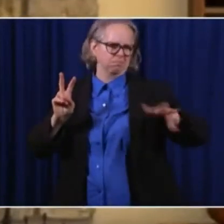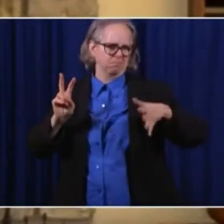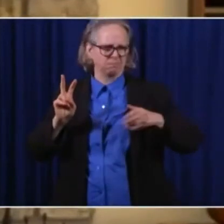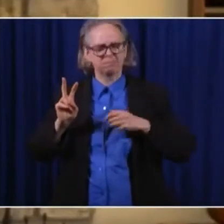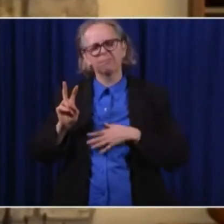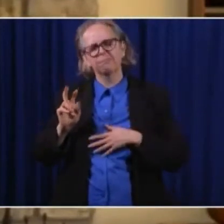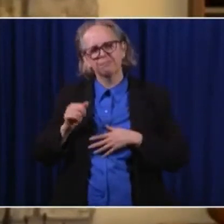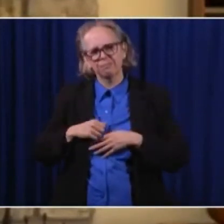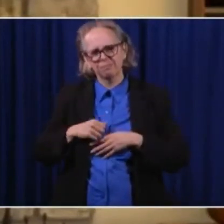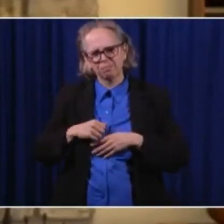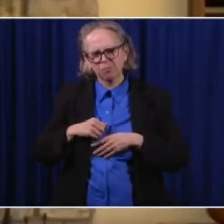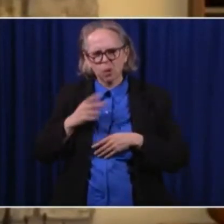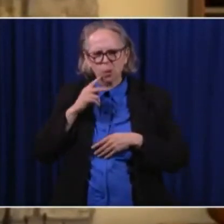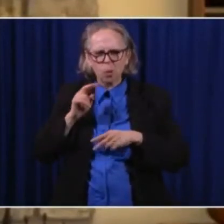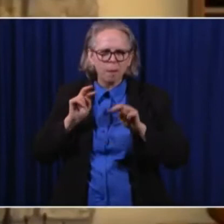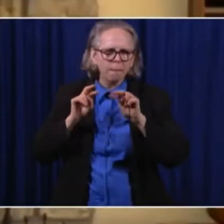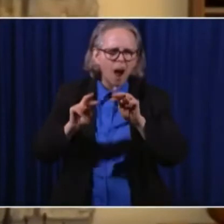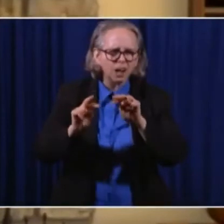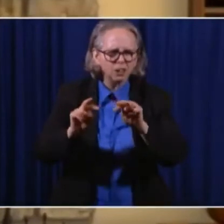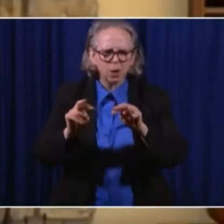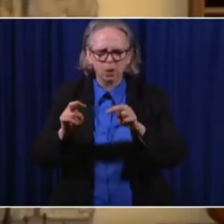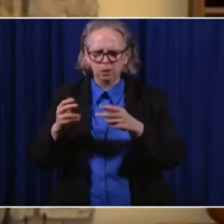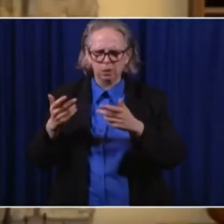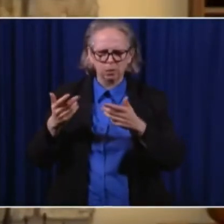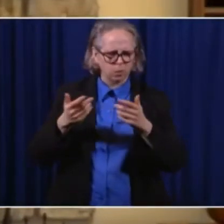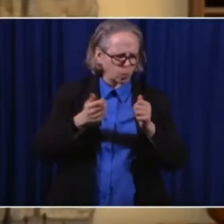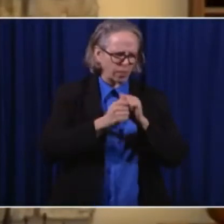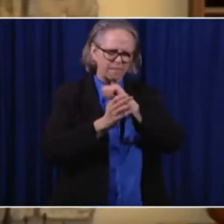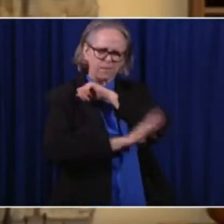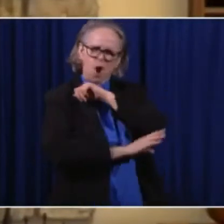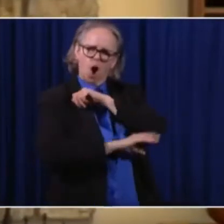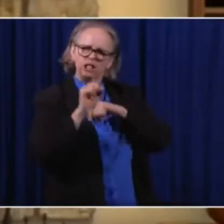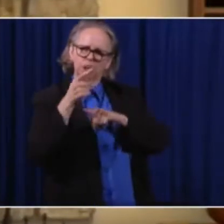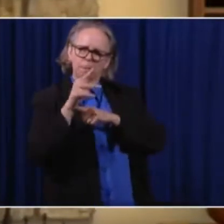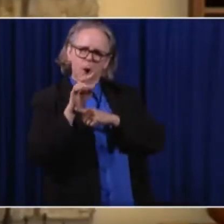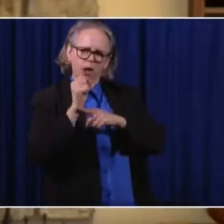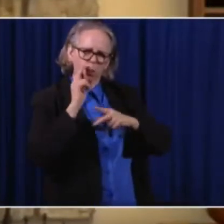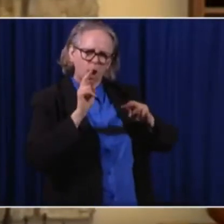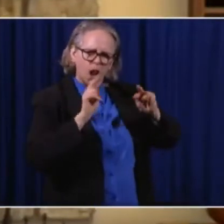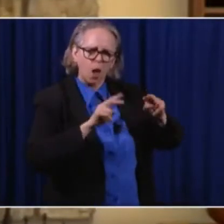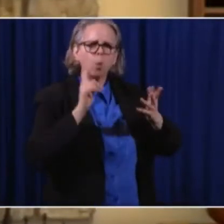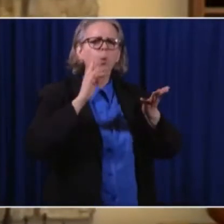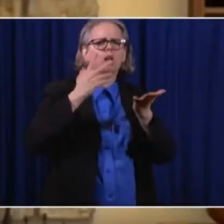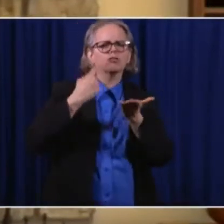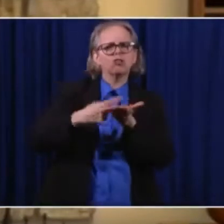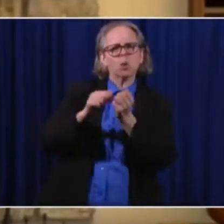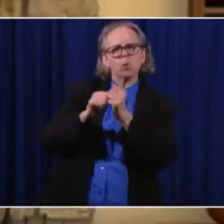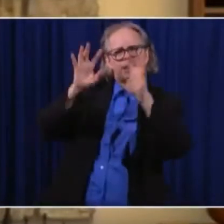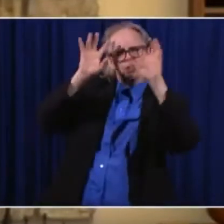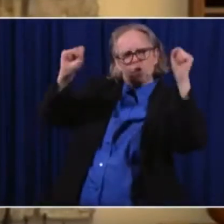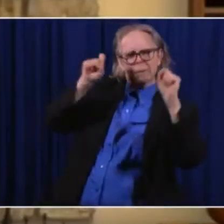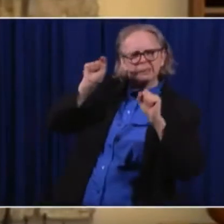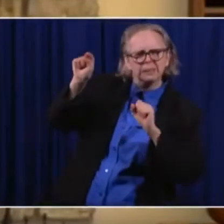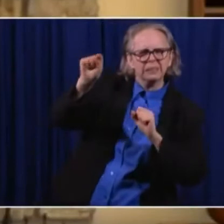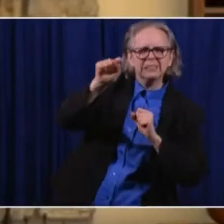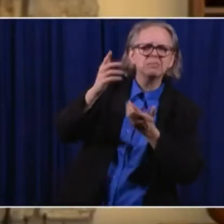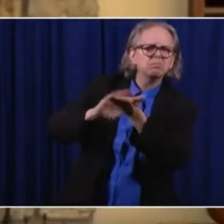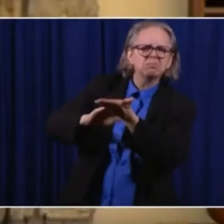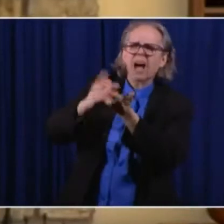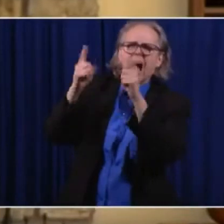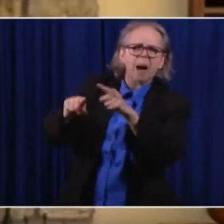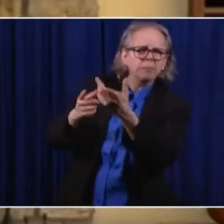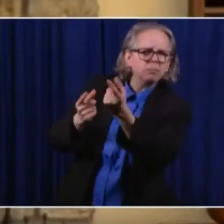As John said, we talk to them all the time. Can't talk to all of them, but there's a lot of them. But we certainly